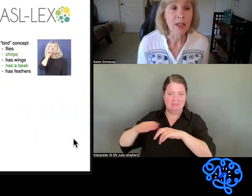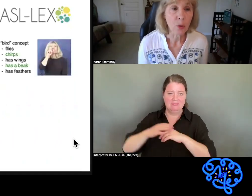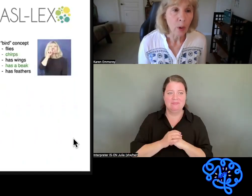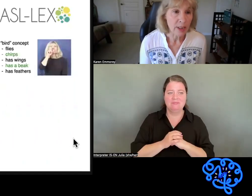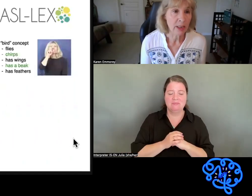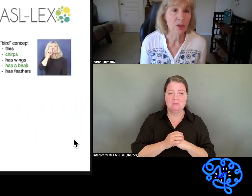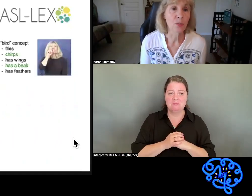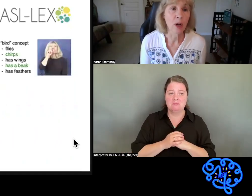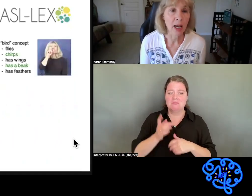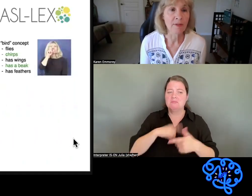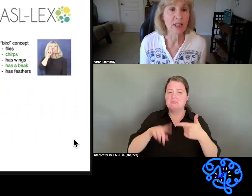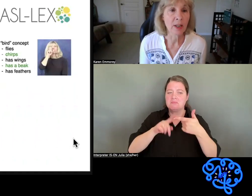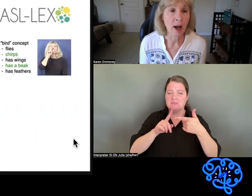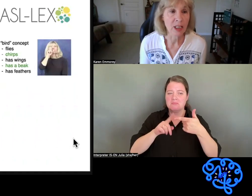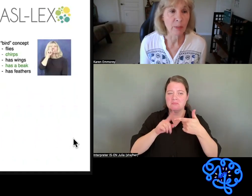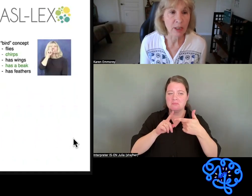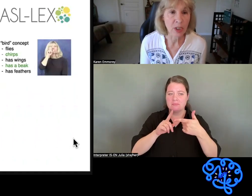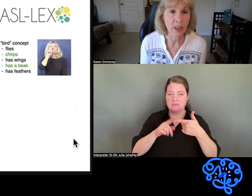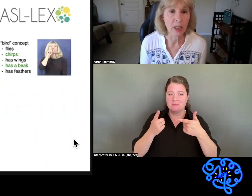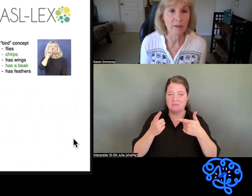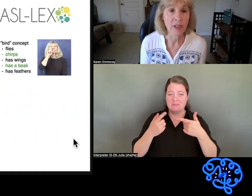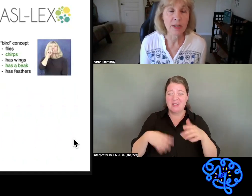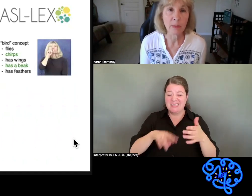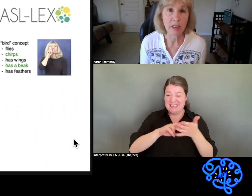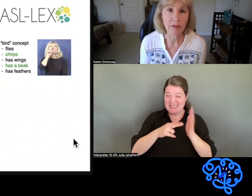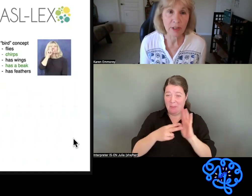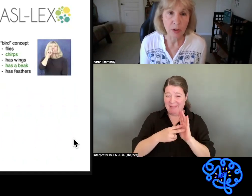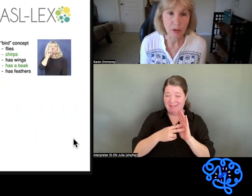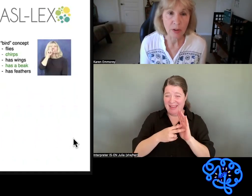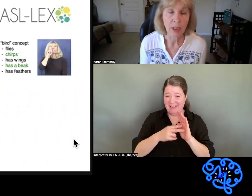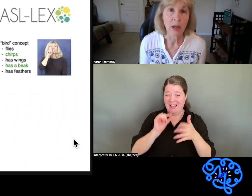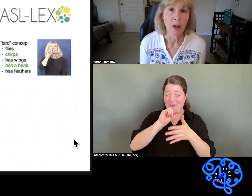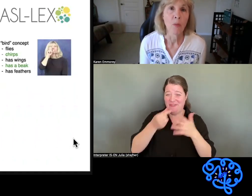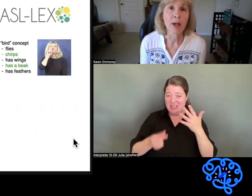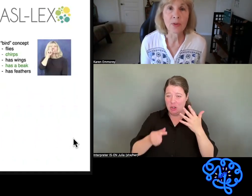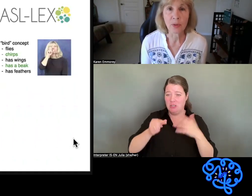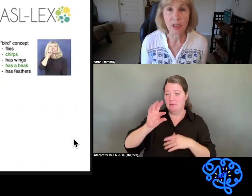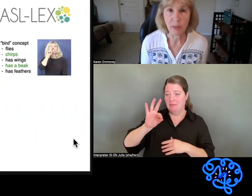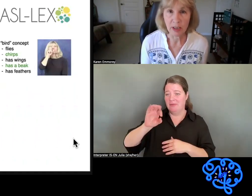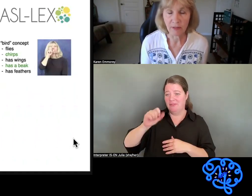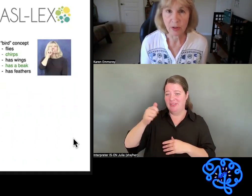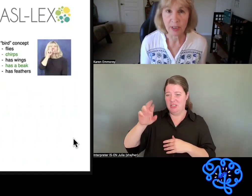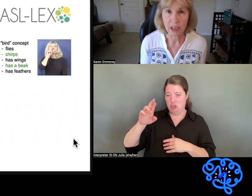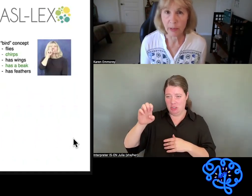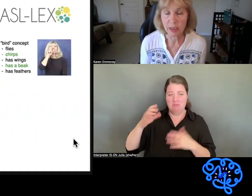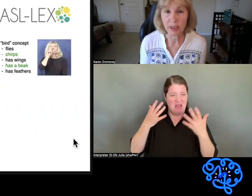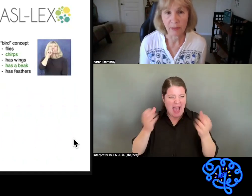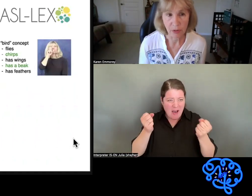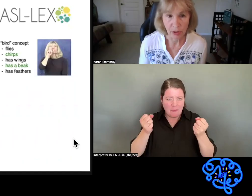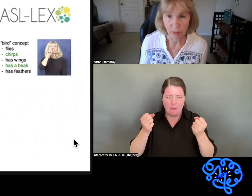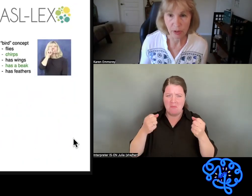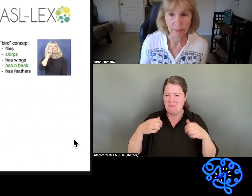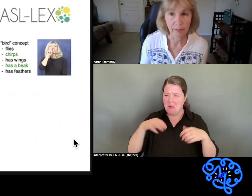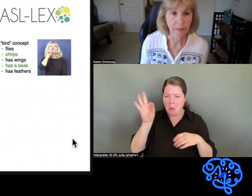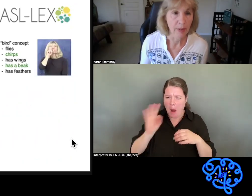I want to ask what drives the iconic depiction of semantic features? Why do certain semantic features get depicted and